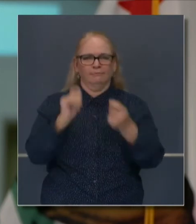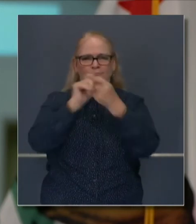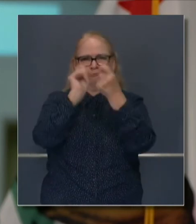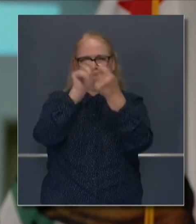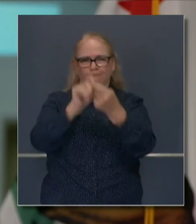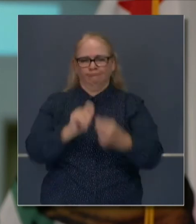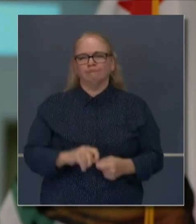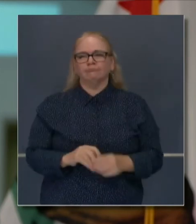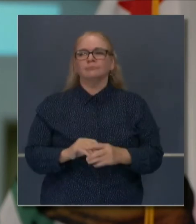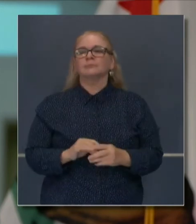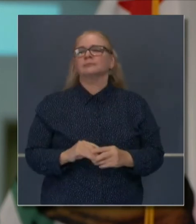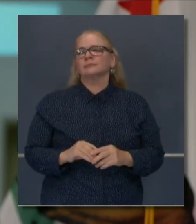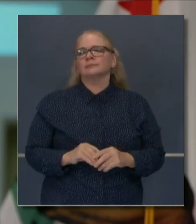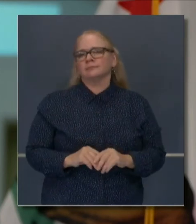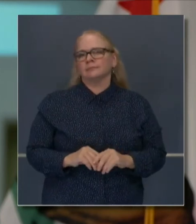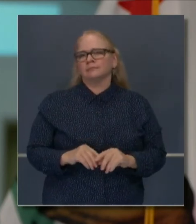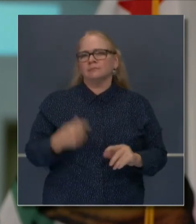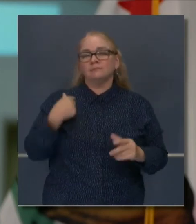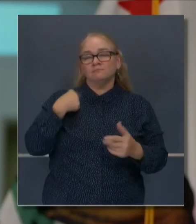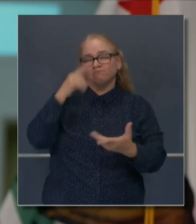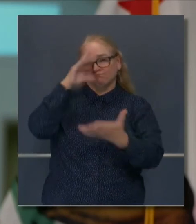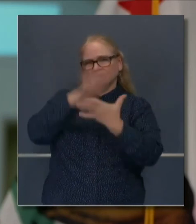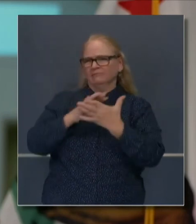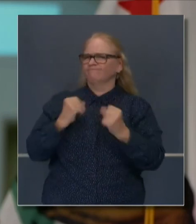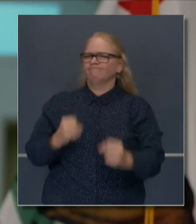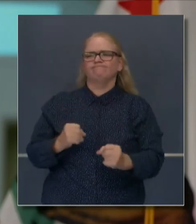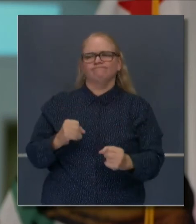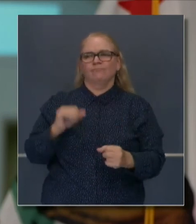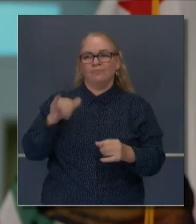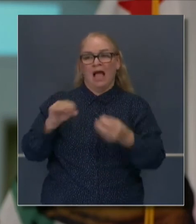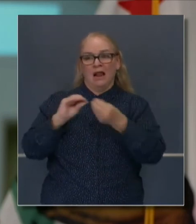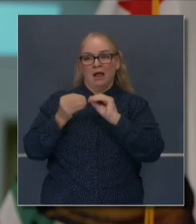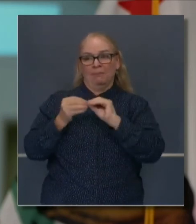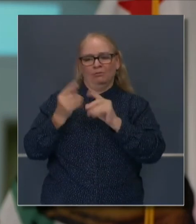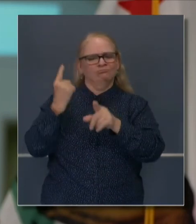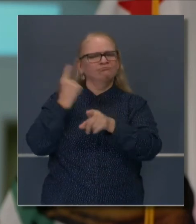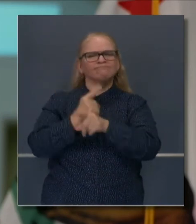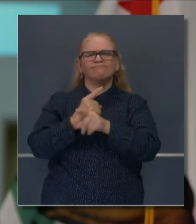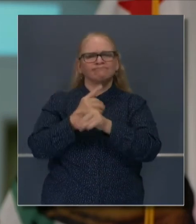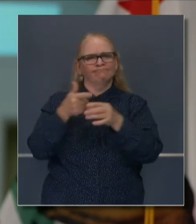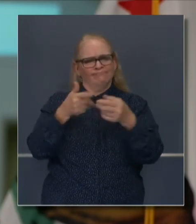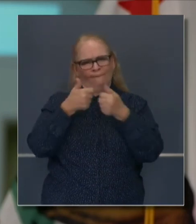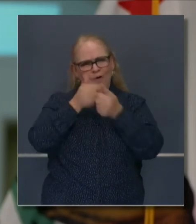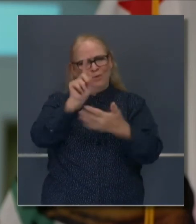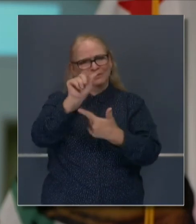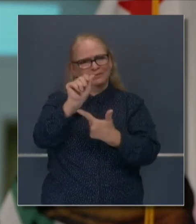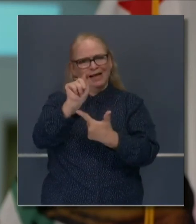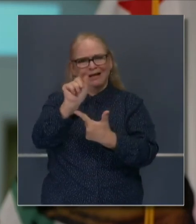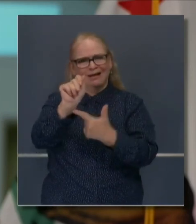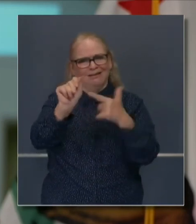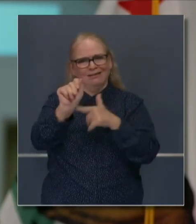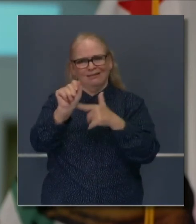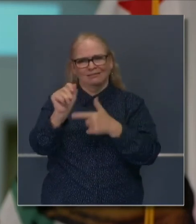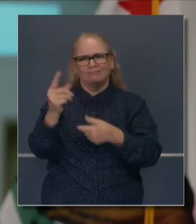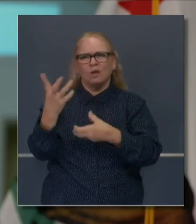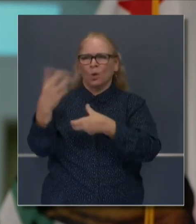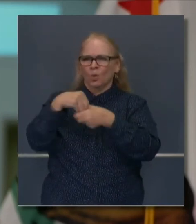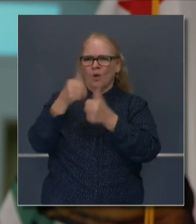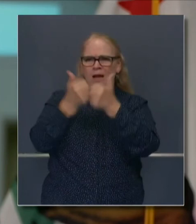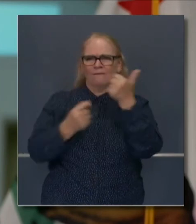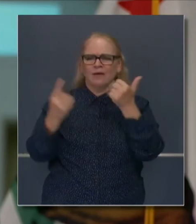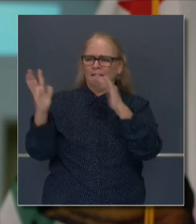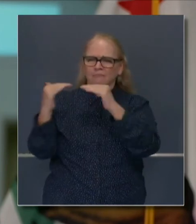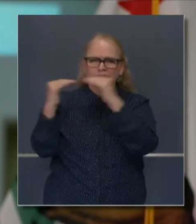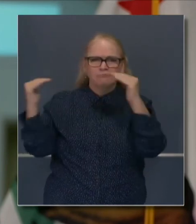belief looks to be in this frame, meaning the equity measure, interestingly, may help advance the cause